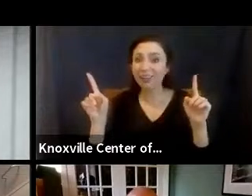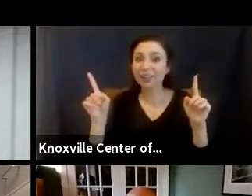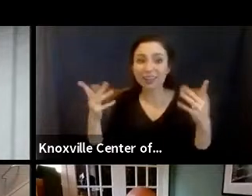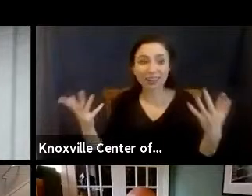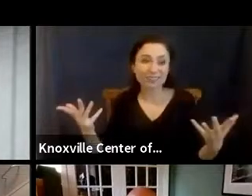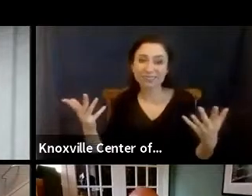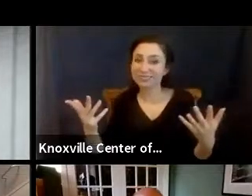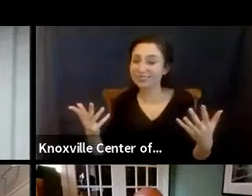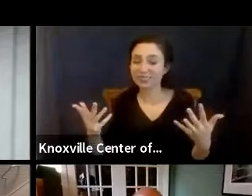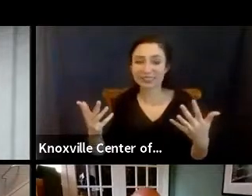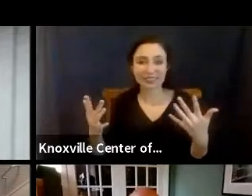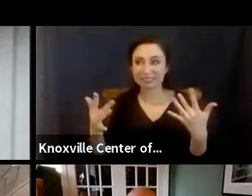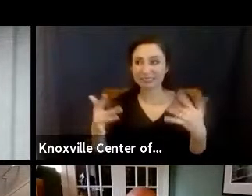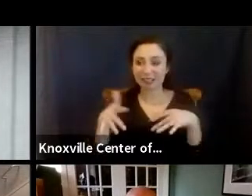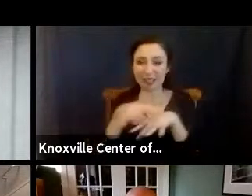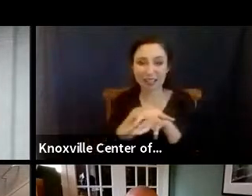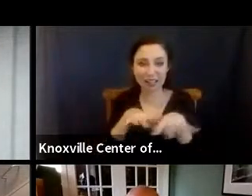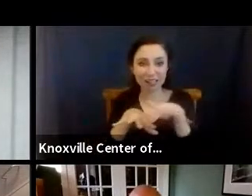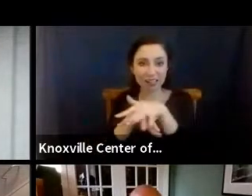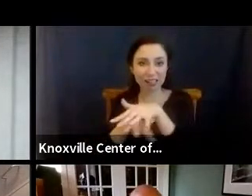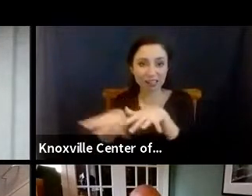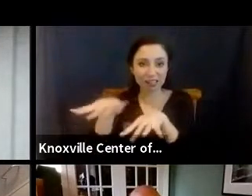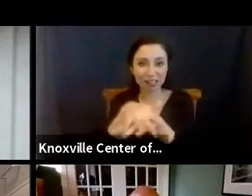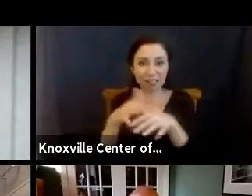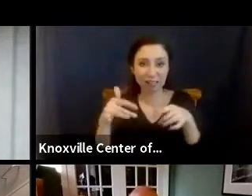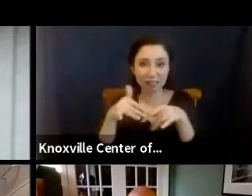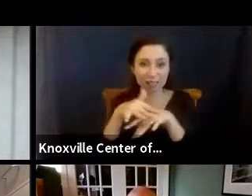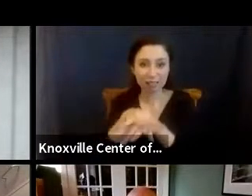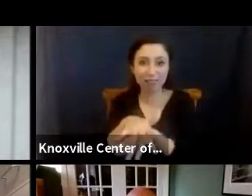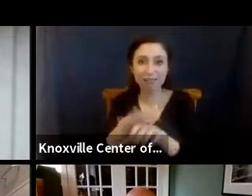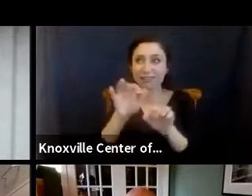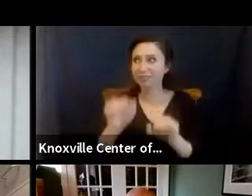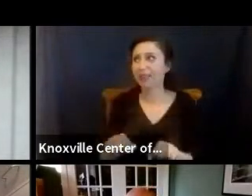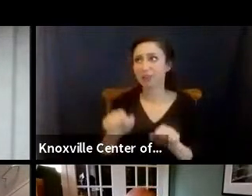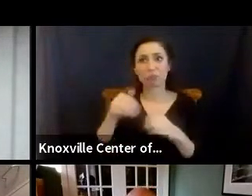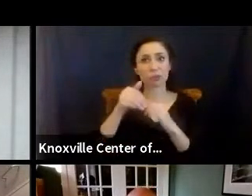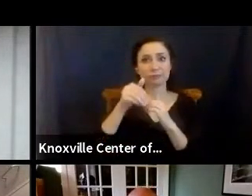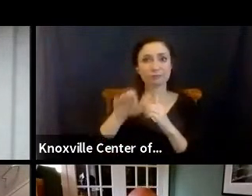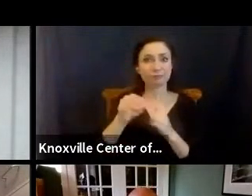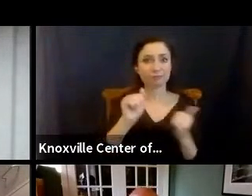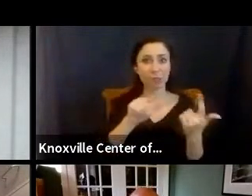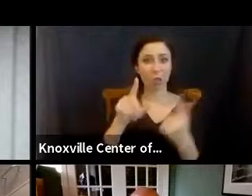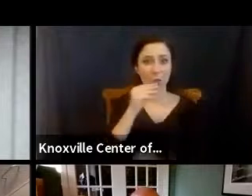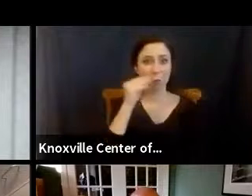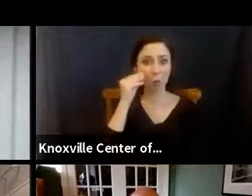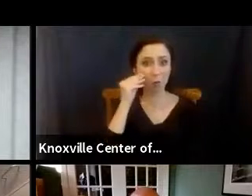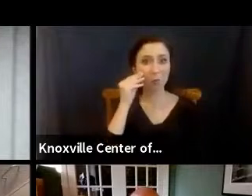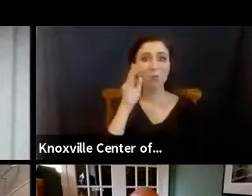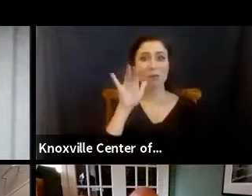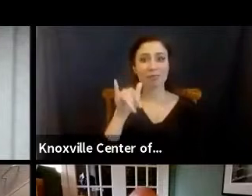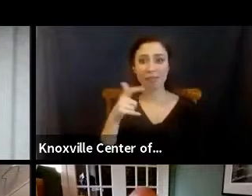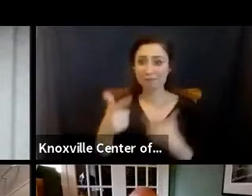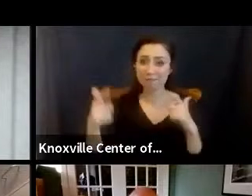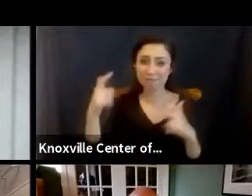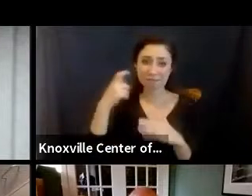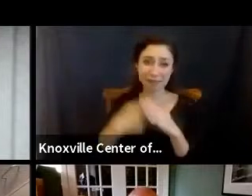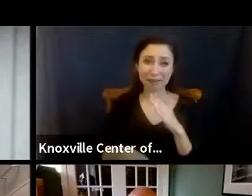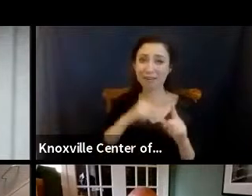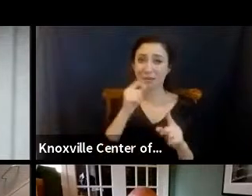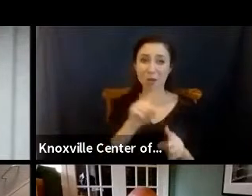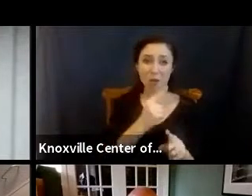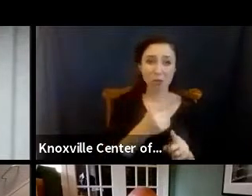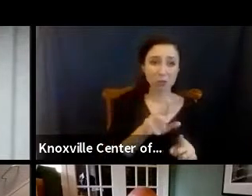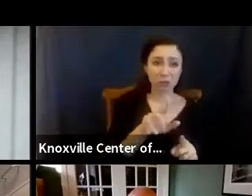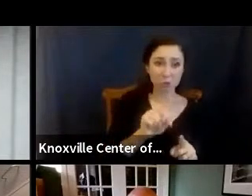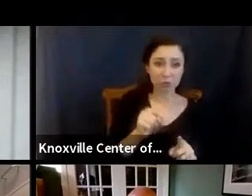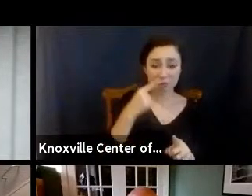so interwoven. Sure, she could send everyone home, but that comes at a great cost, not only to UT, but to the